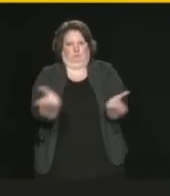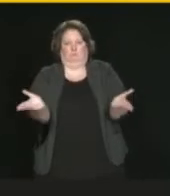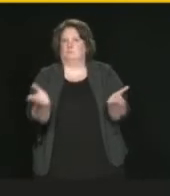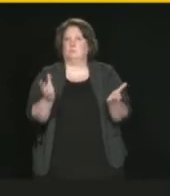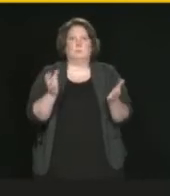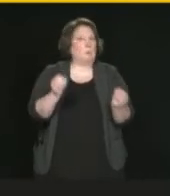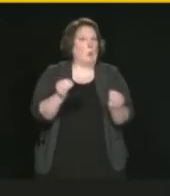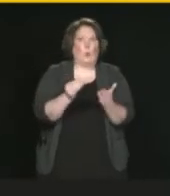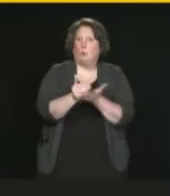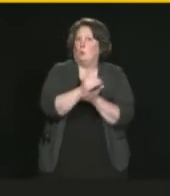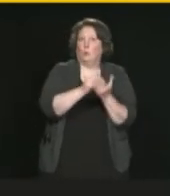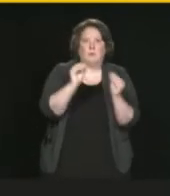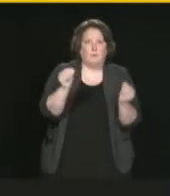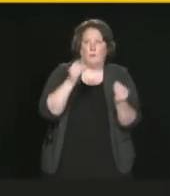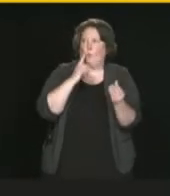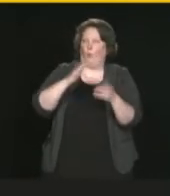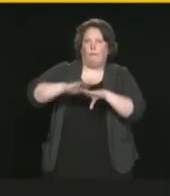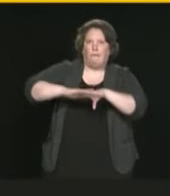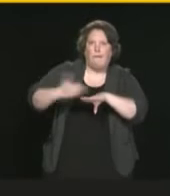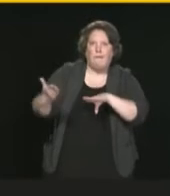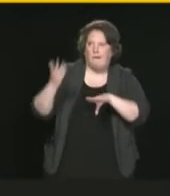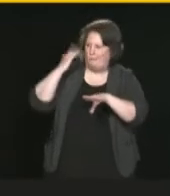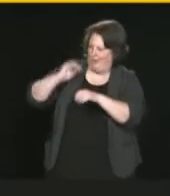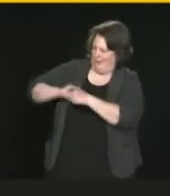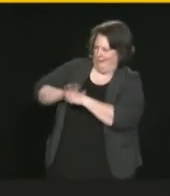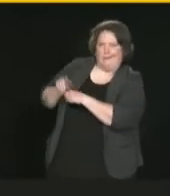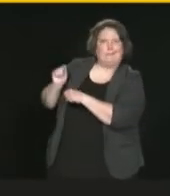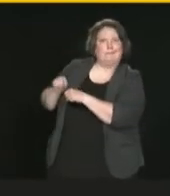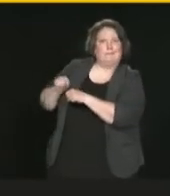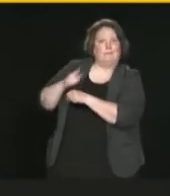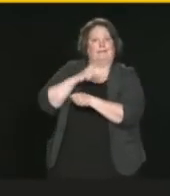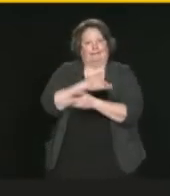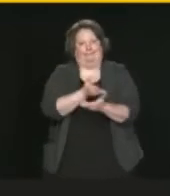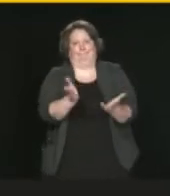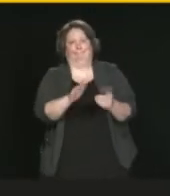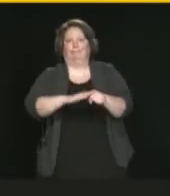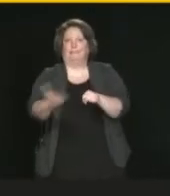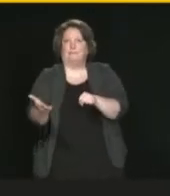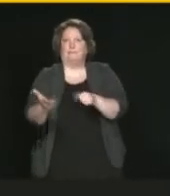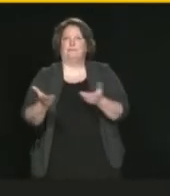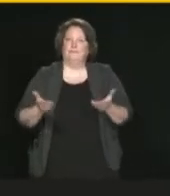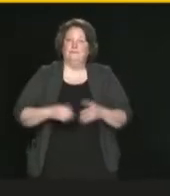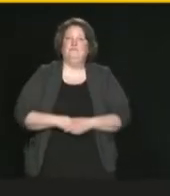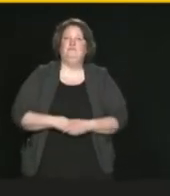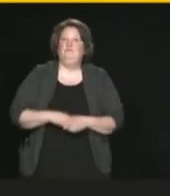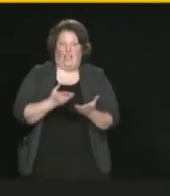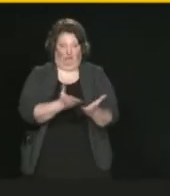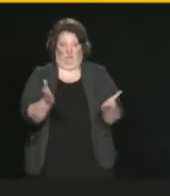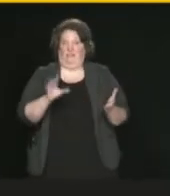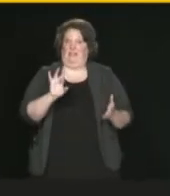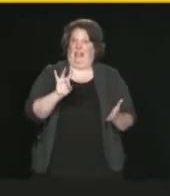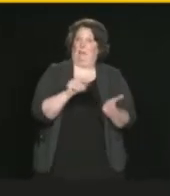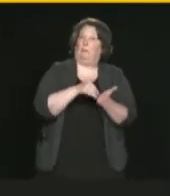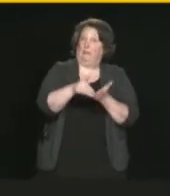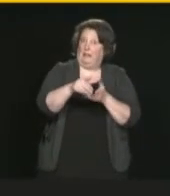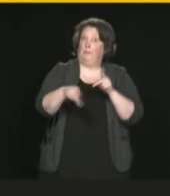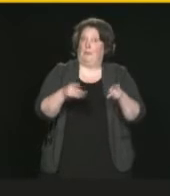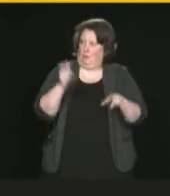their jobs because of COVID-19, and it has helped more than 8 million Canadians. Of course,